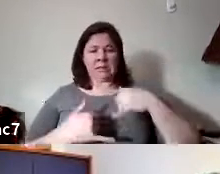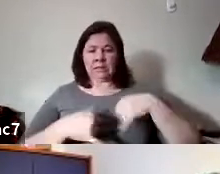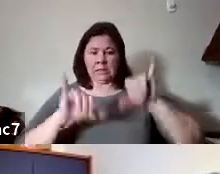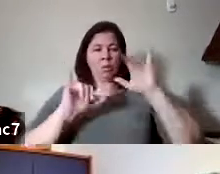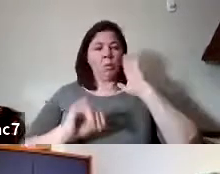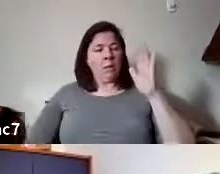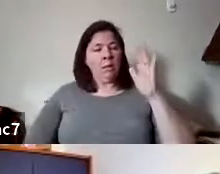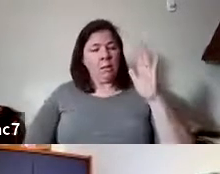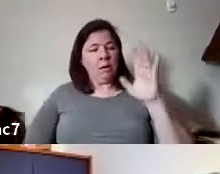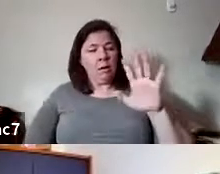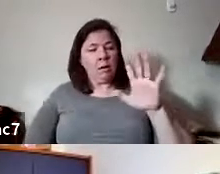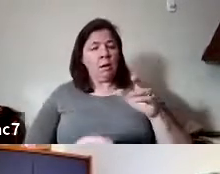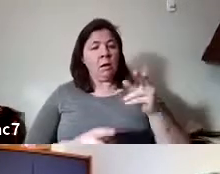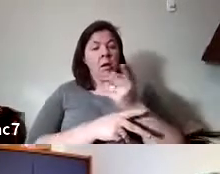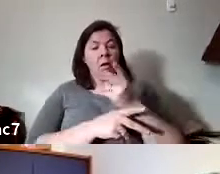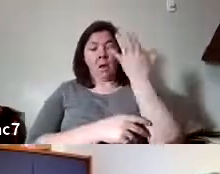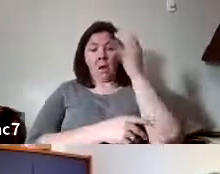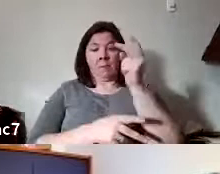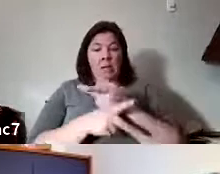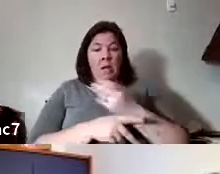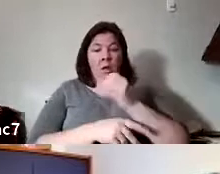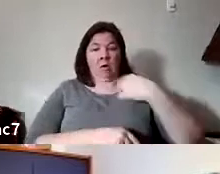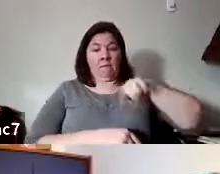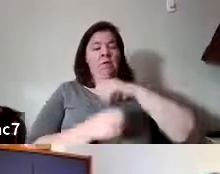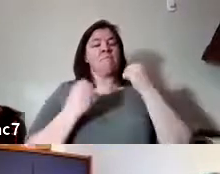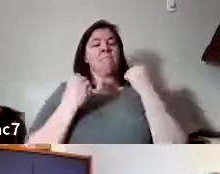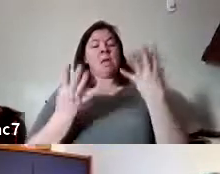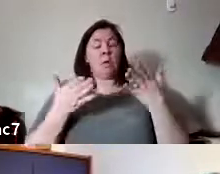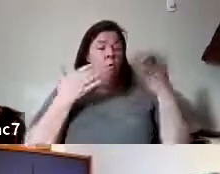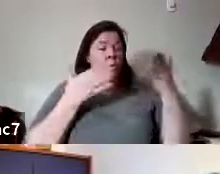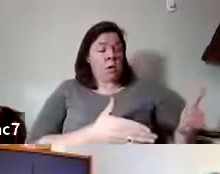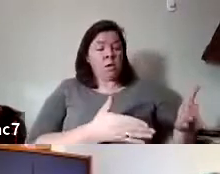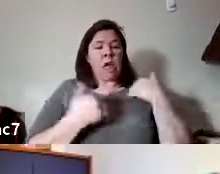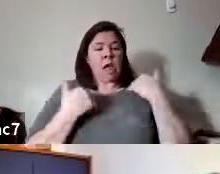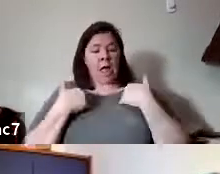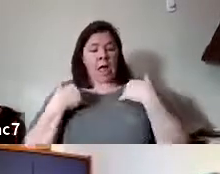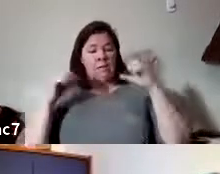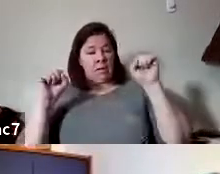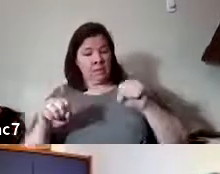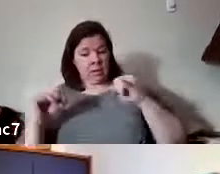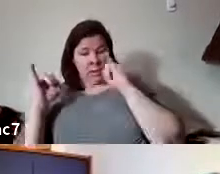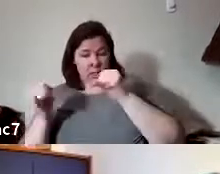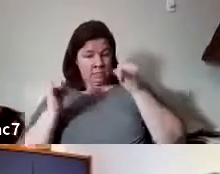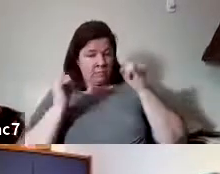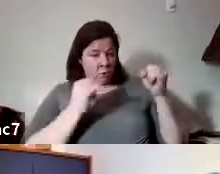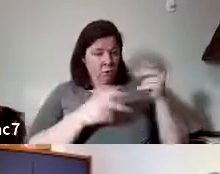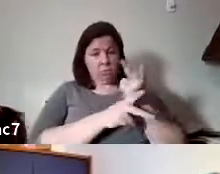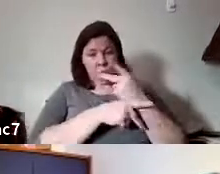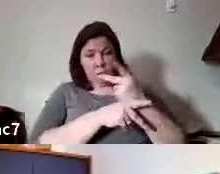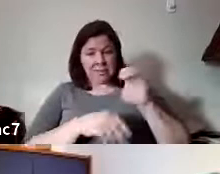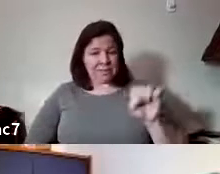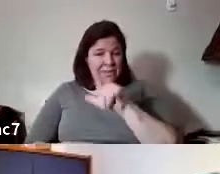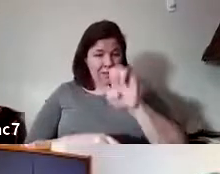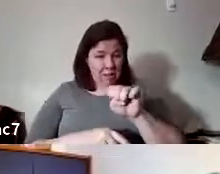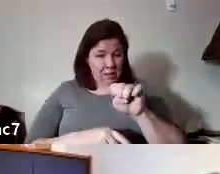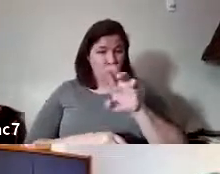the company's going to take care of us in many ways, including having the ability for individual product sales. And I think